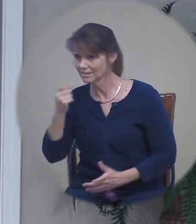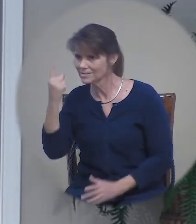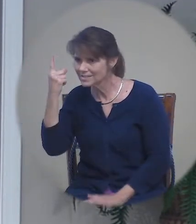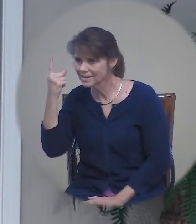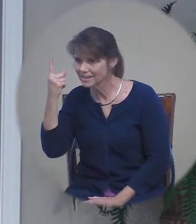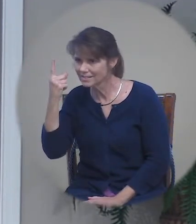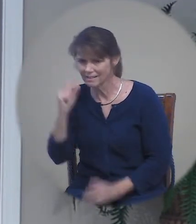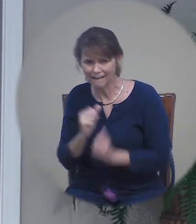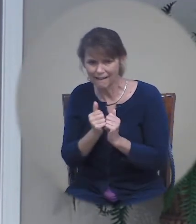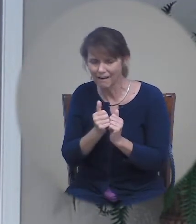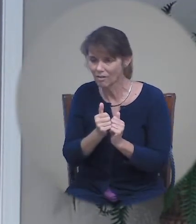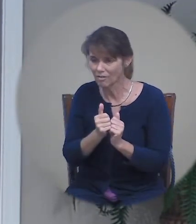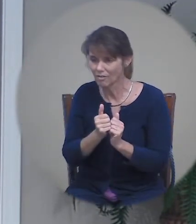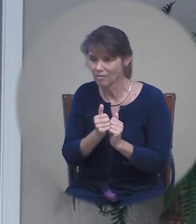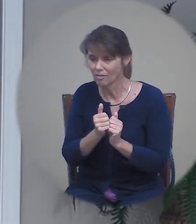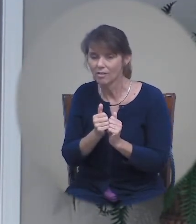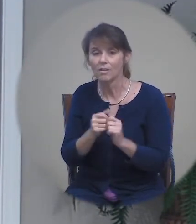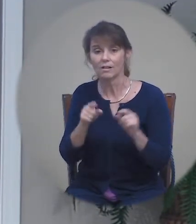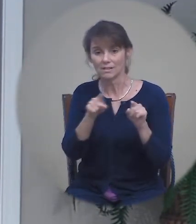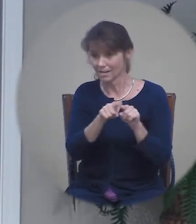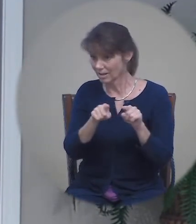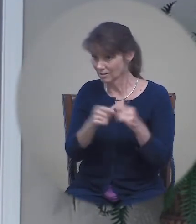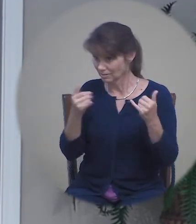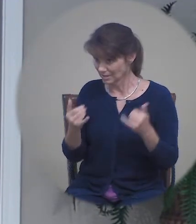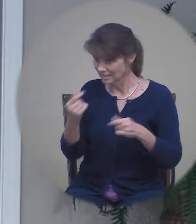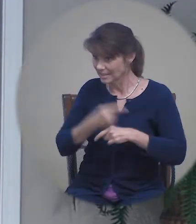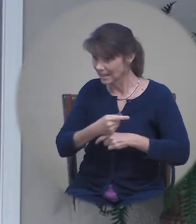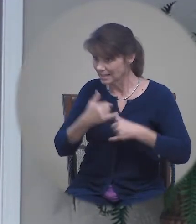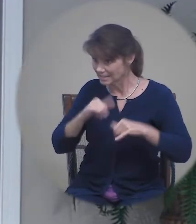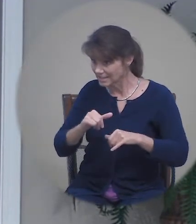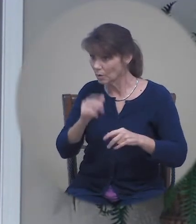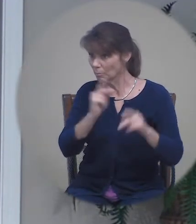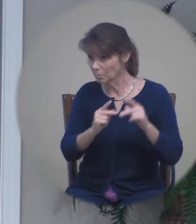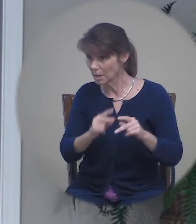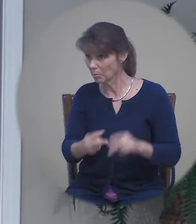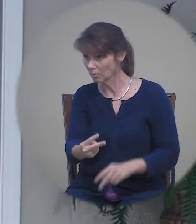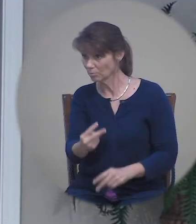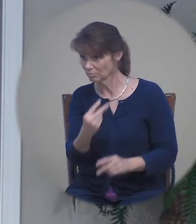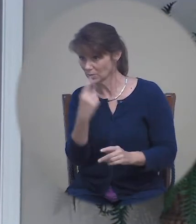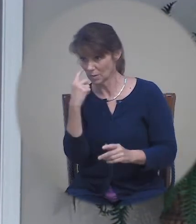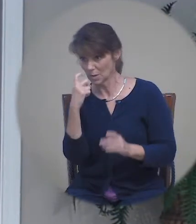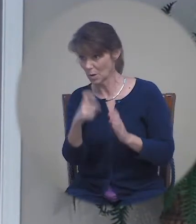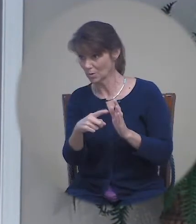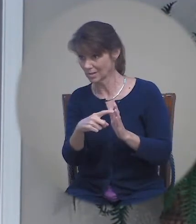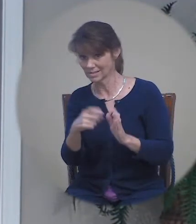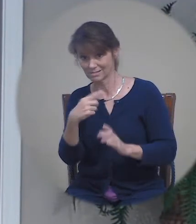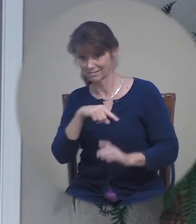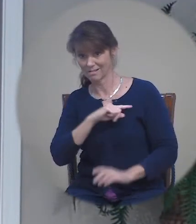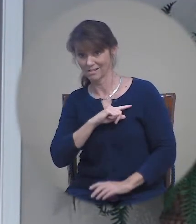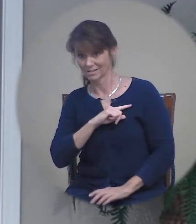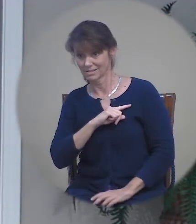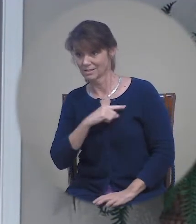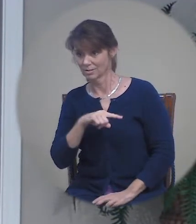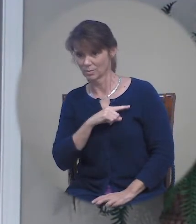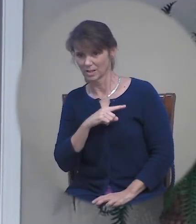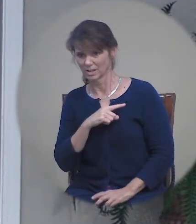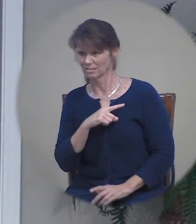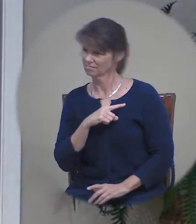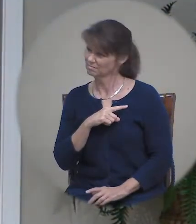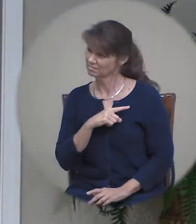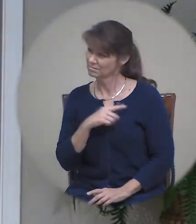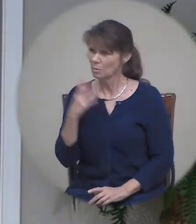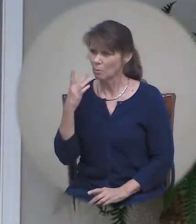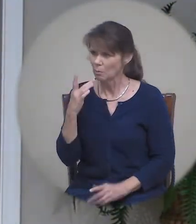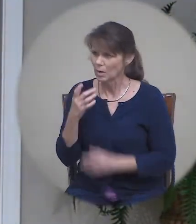carnally appraised. Yeah. That's. People are puzzled at our behavior or seeking God and not